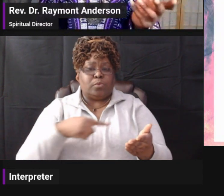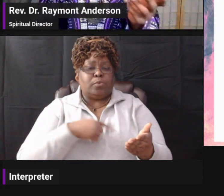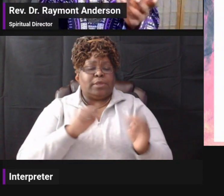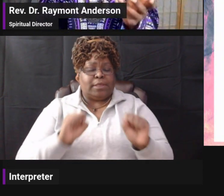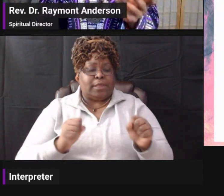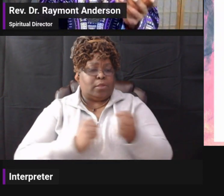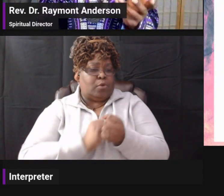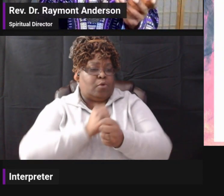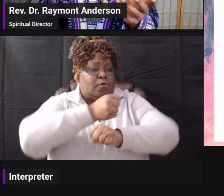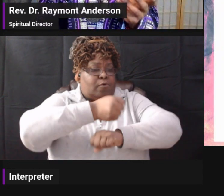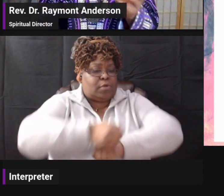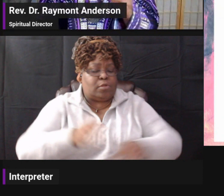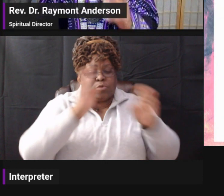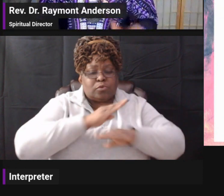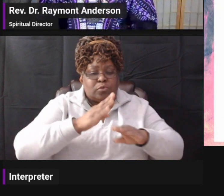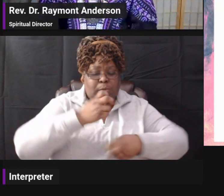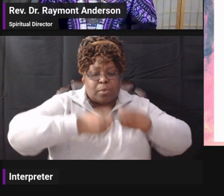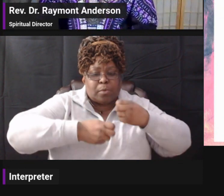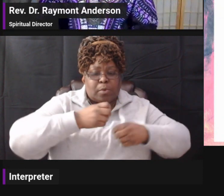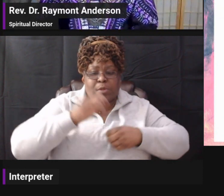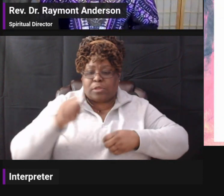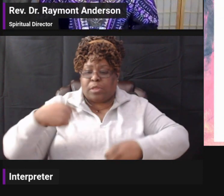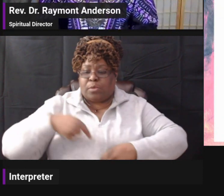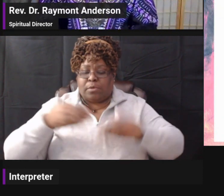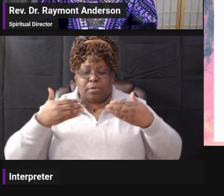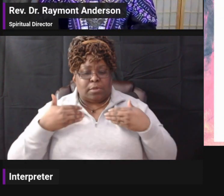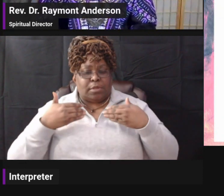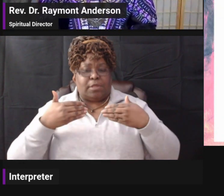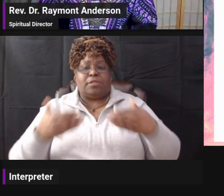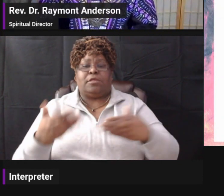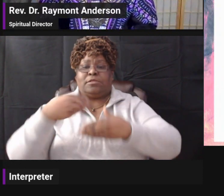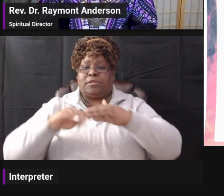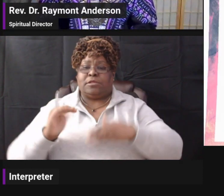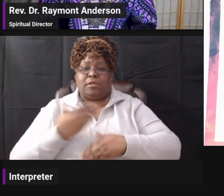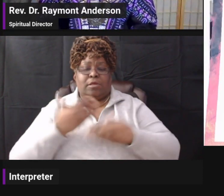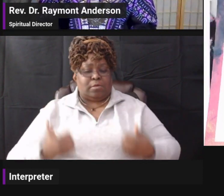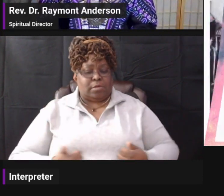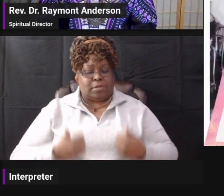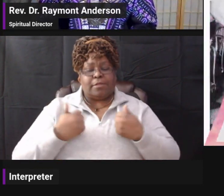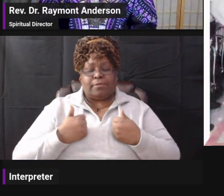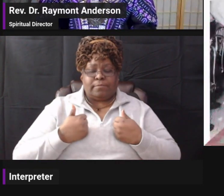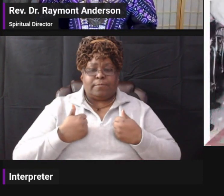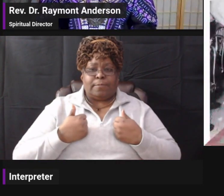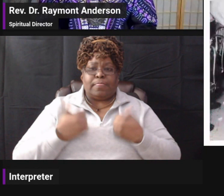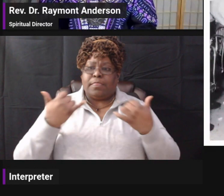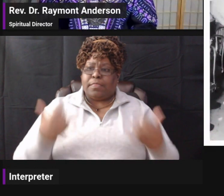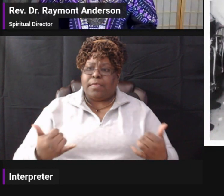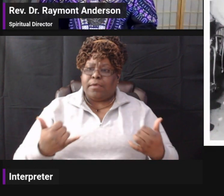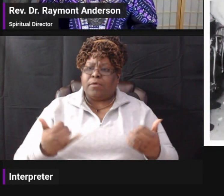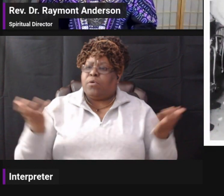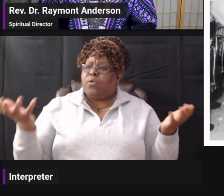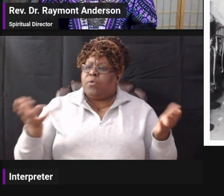We can overcome the troubles and difficulties that we have allowed to enter into our lives. But what about those that we didn't